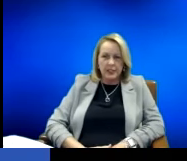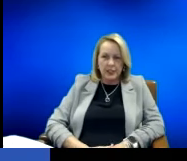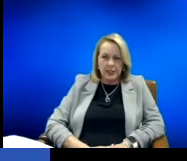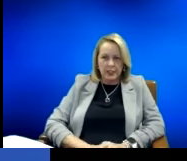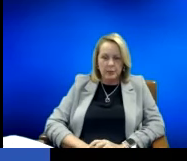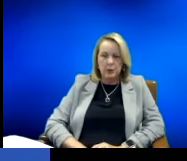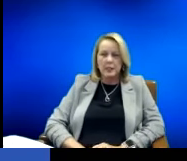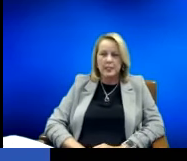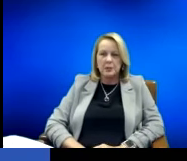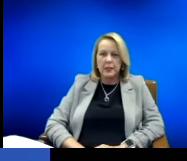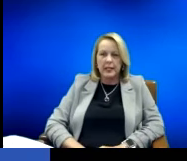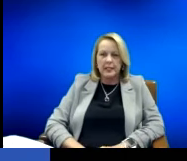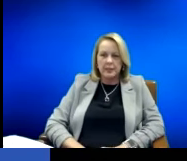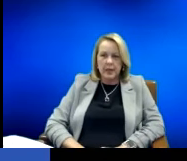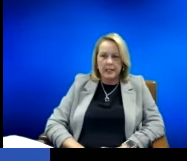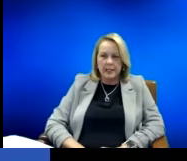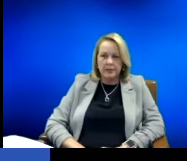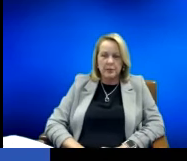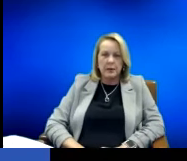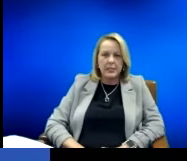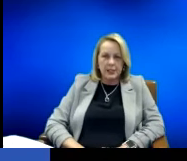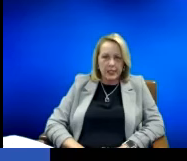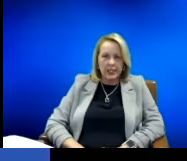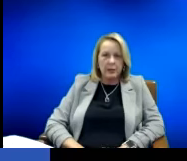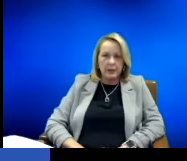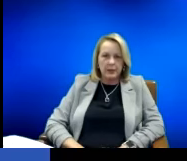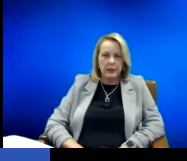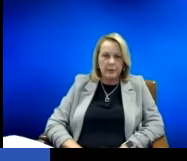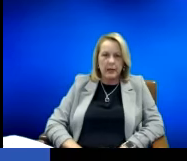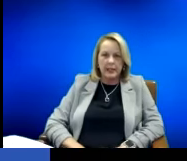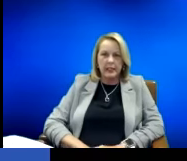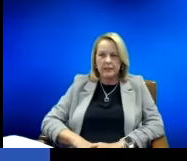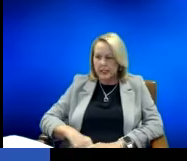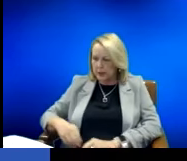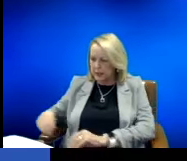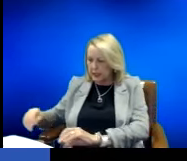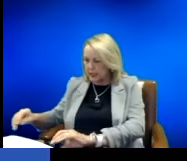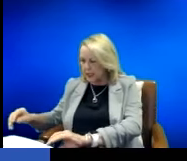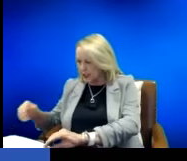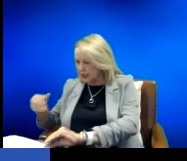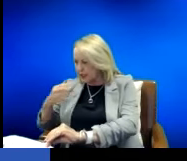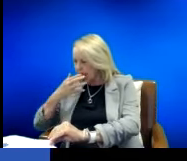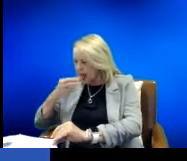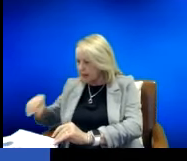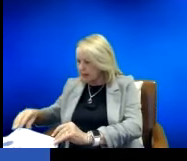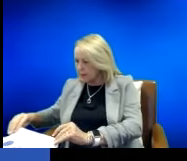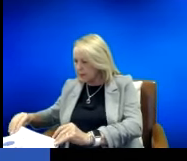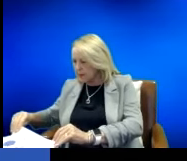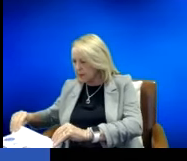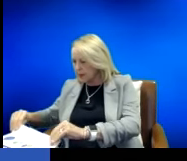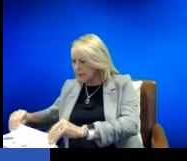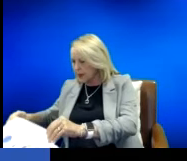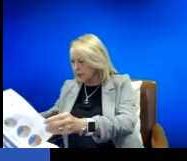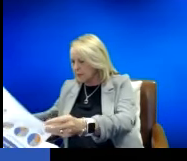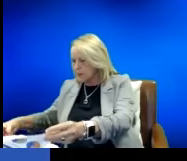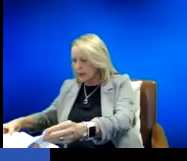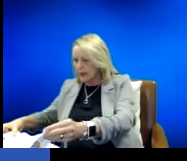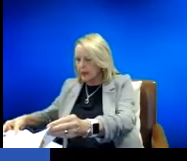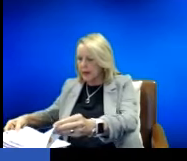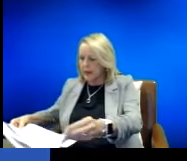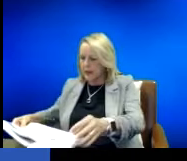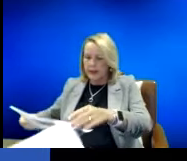State Securities Board has put out some nice information to help people in making investment decisions.